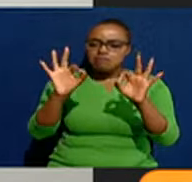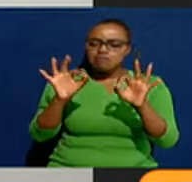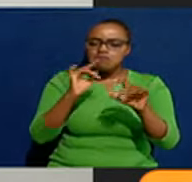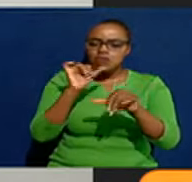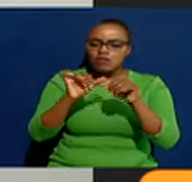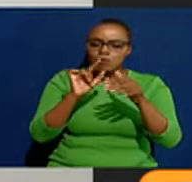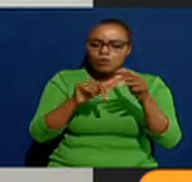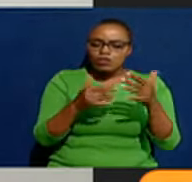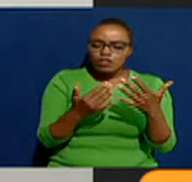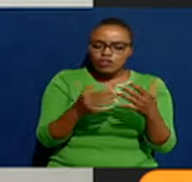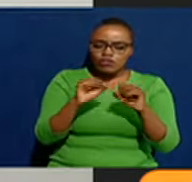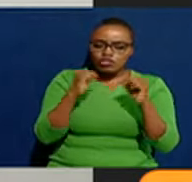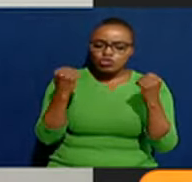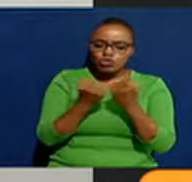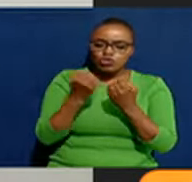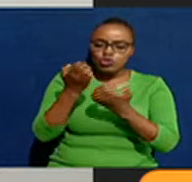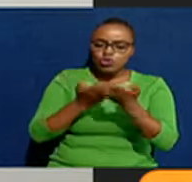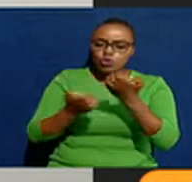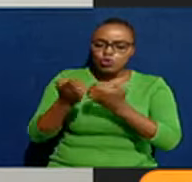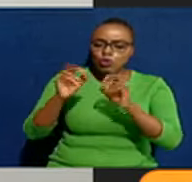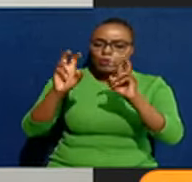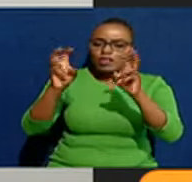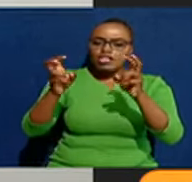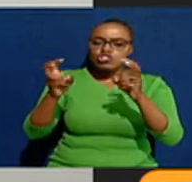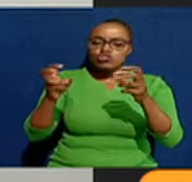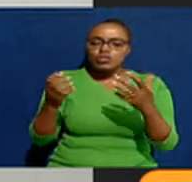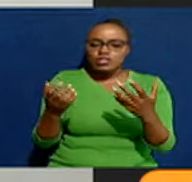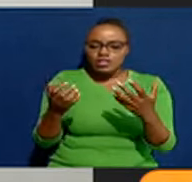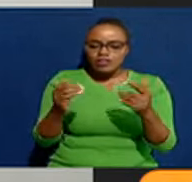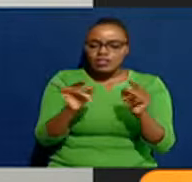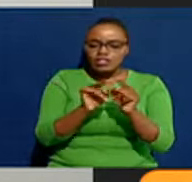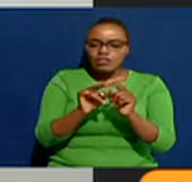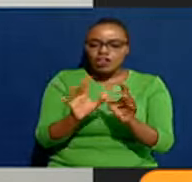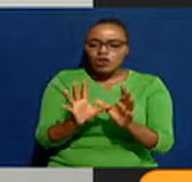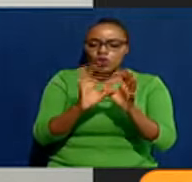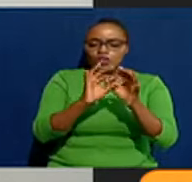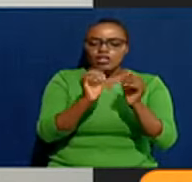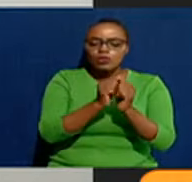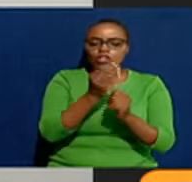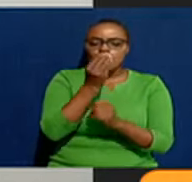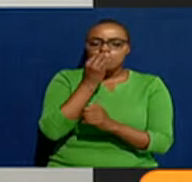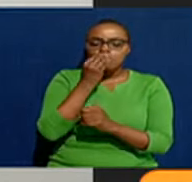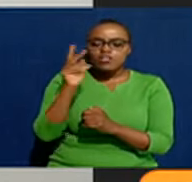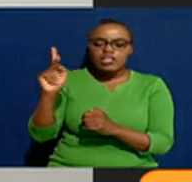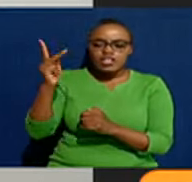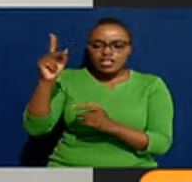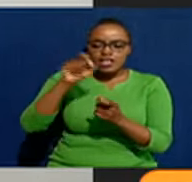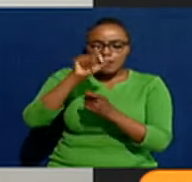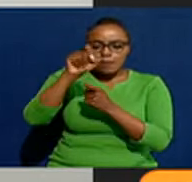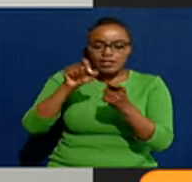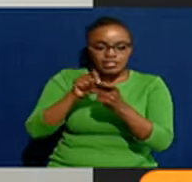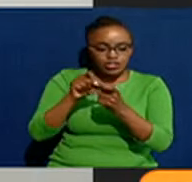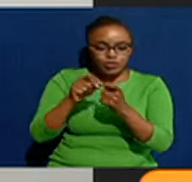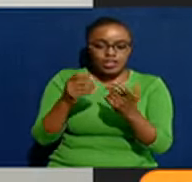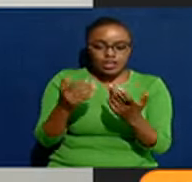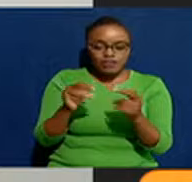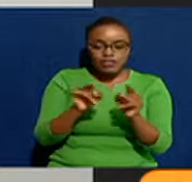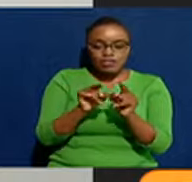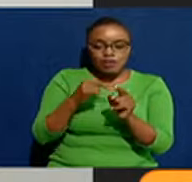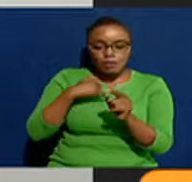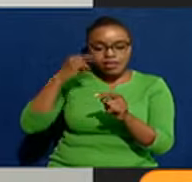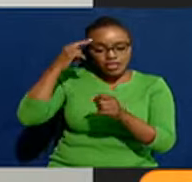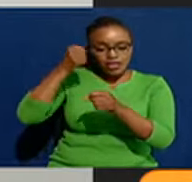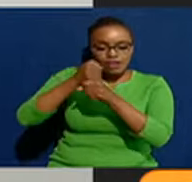about the socio-economic issues related to food in Kenya, for that matter. I think I've